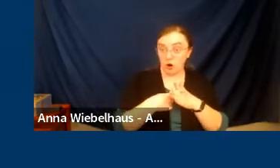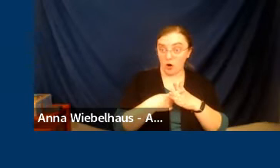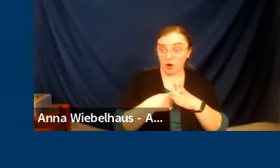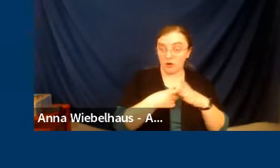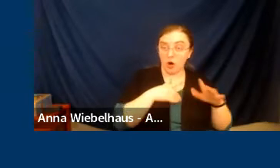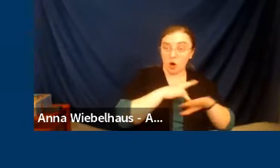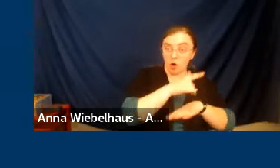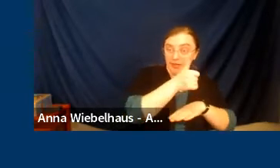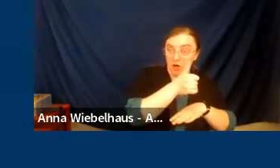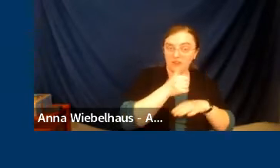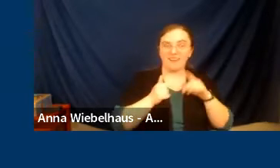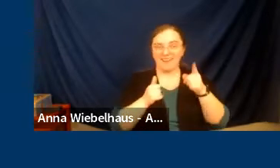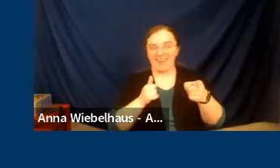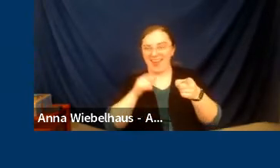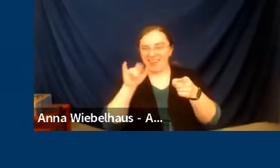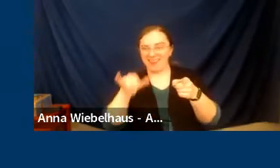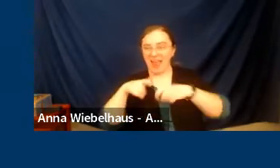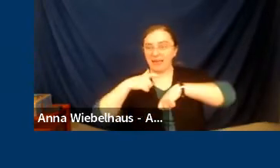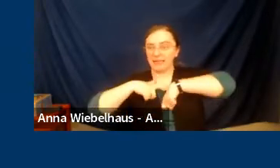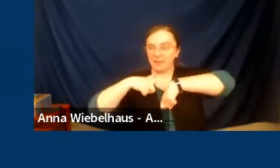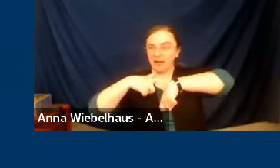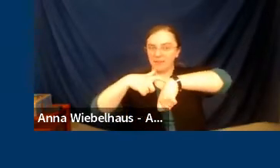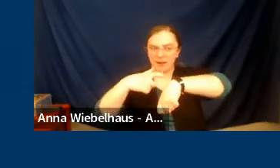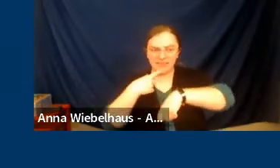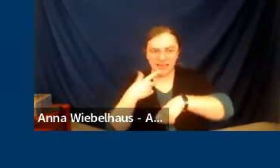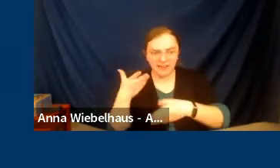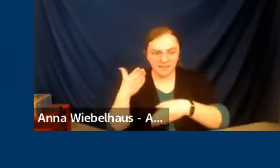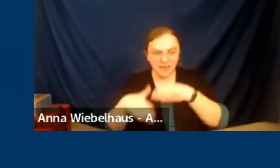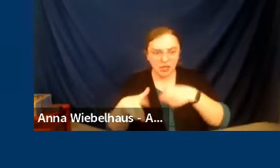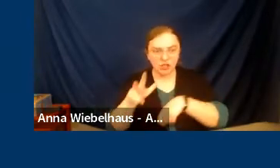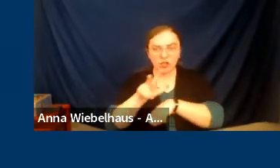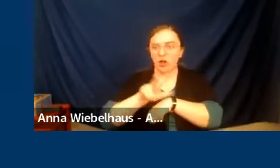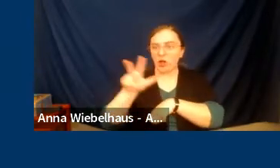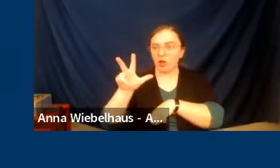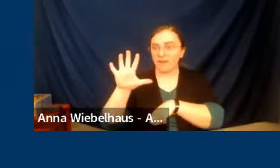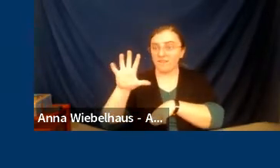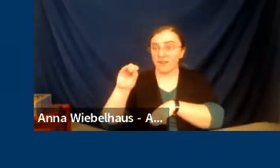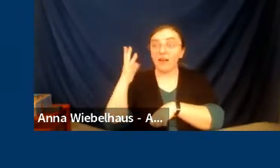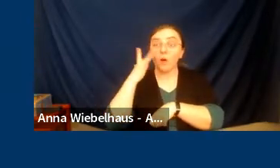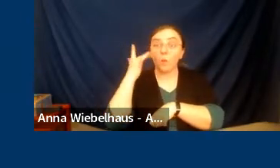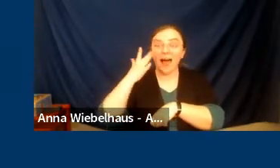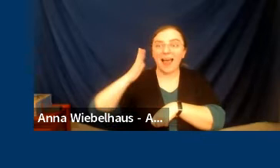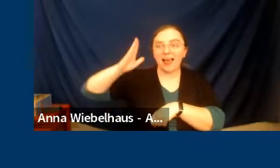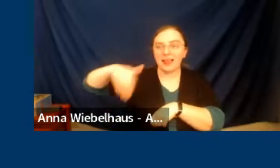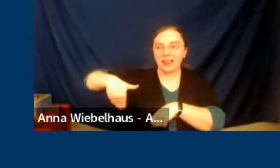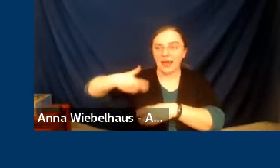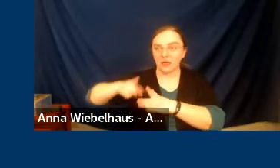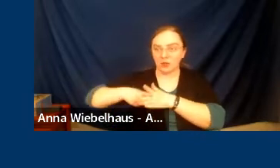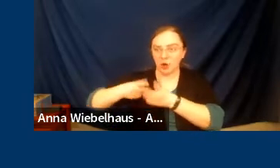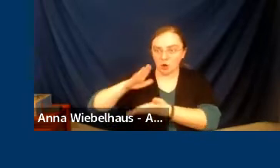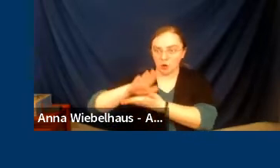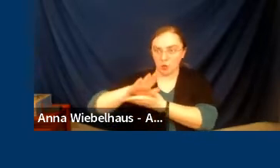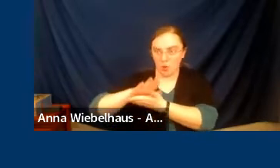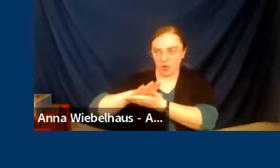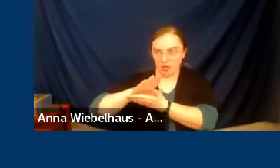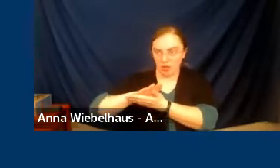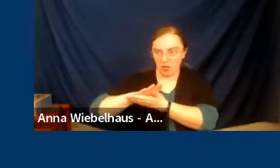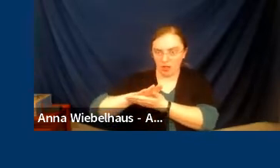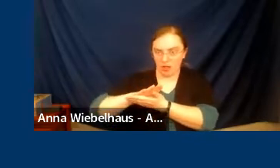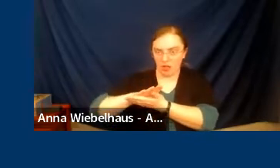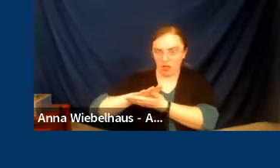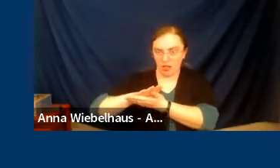to ask those schools. And I believe they will stay the same from this year to next year.